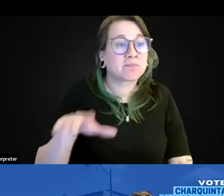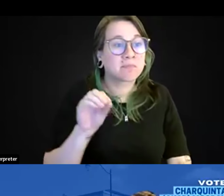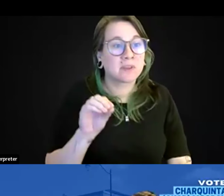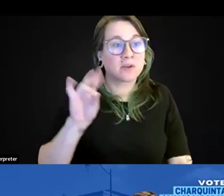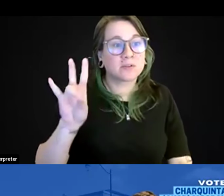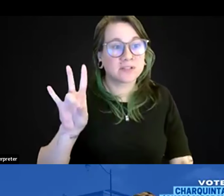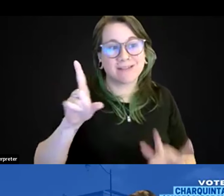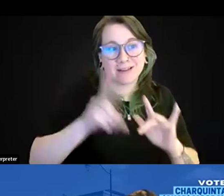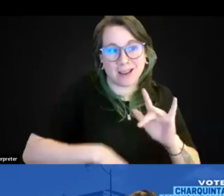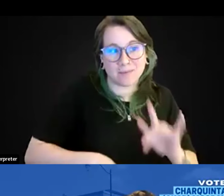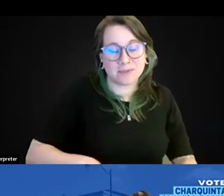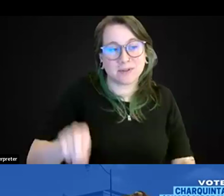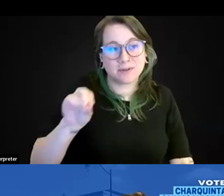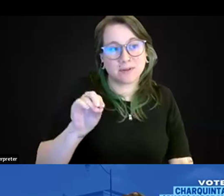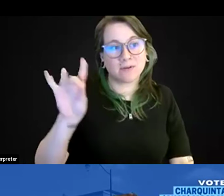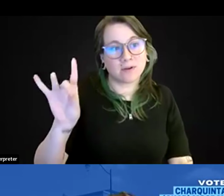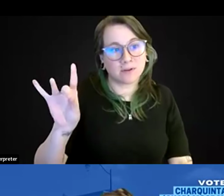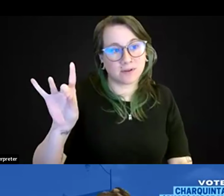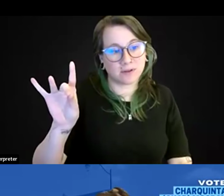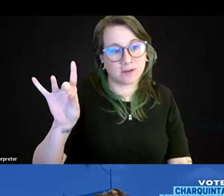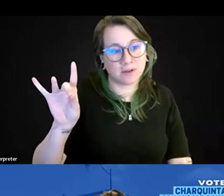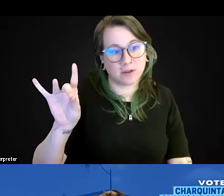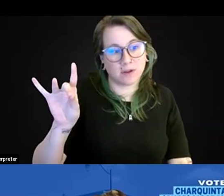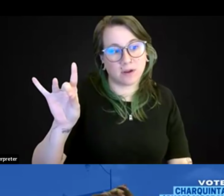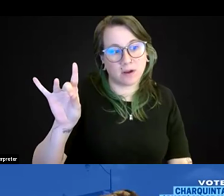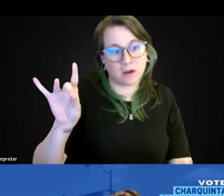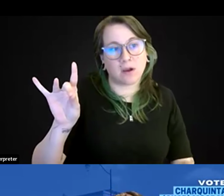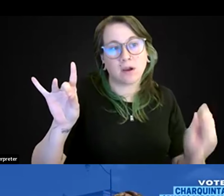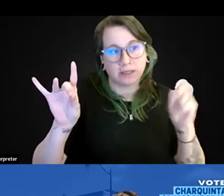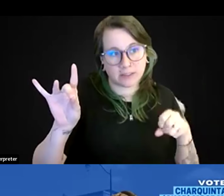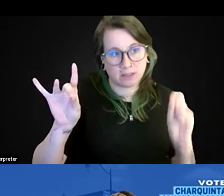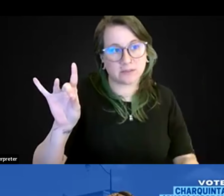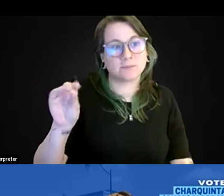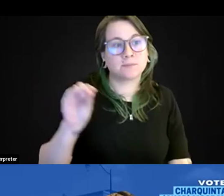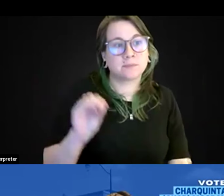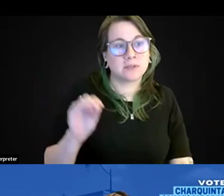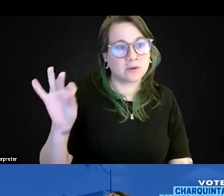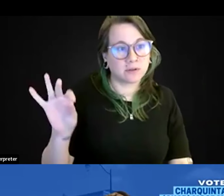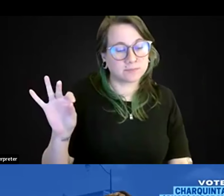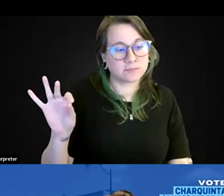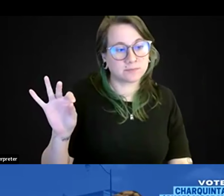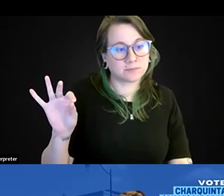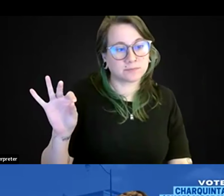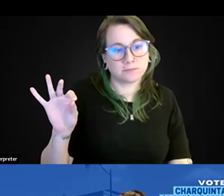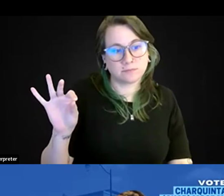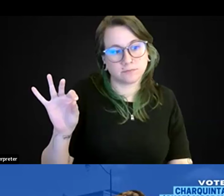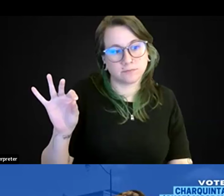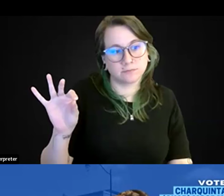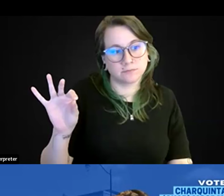5D07 is absent, 5D08, yes, and 5D09.